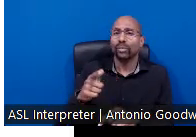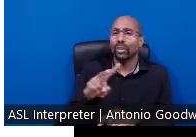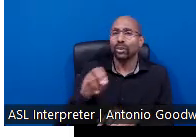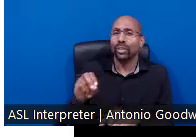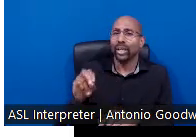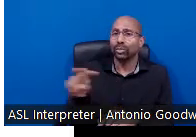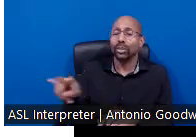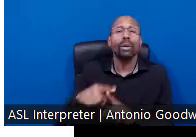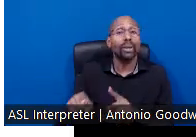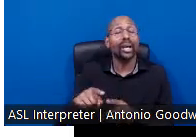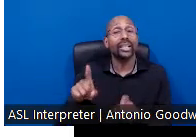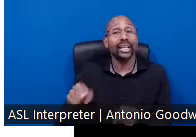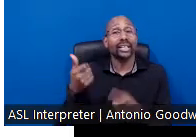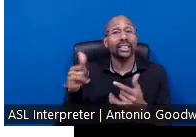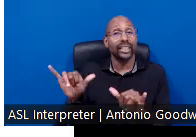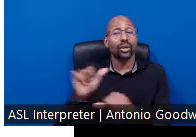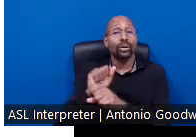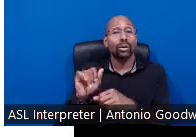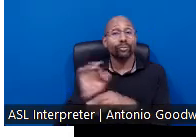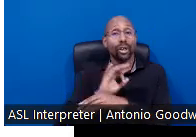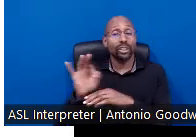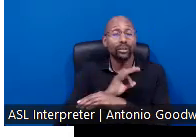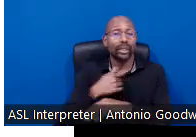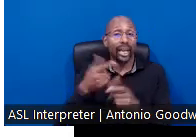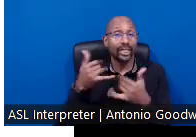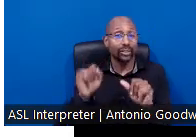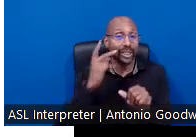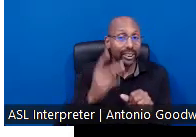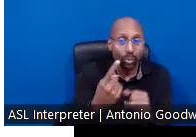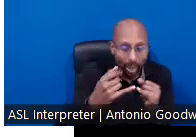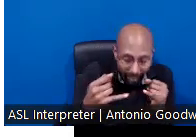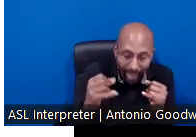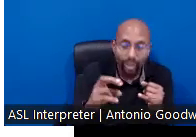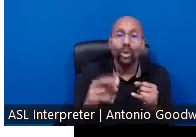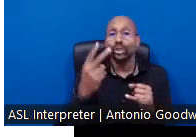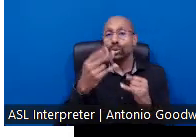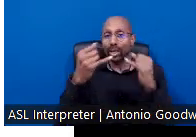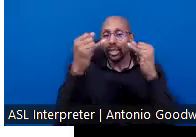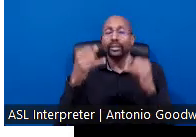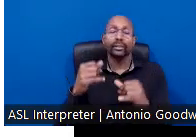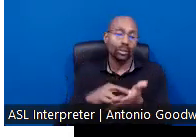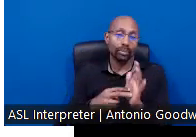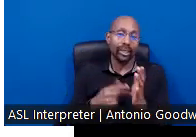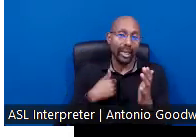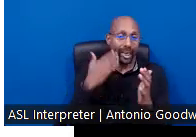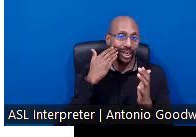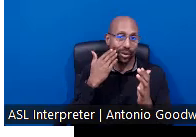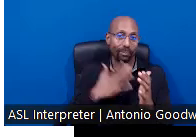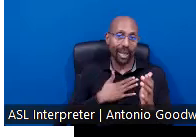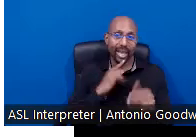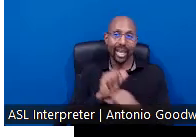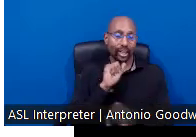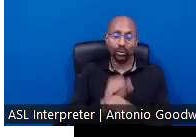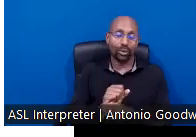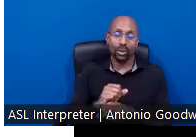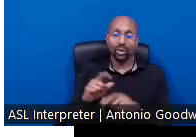I'm still able to see either 1-line or 2-line. So I know that they are not expired on my end.